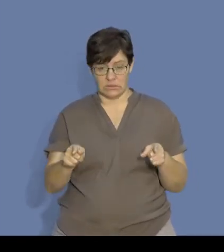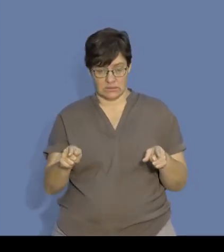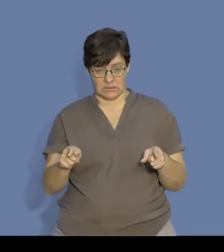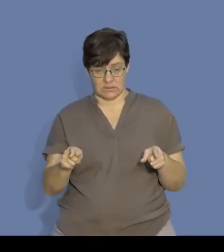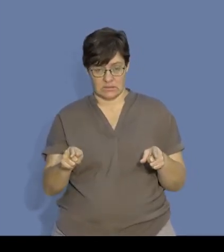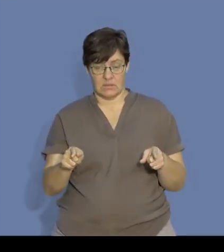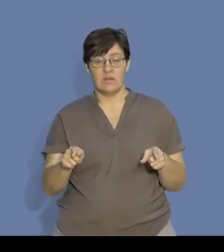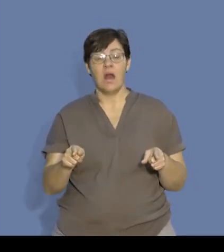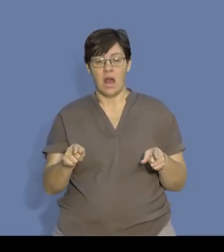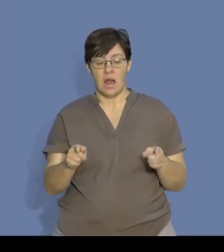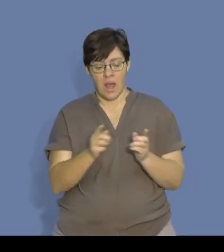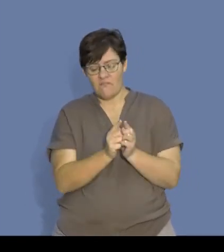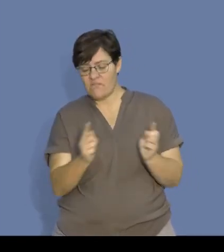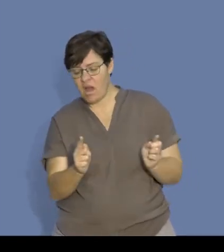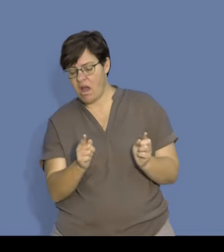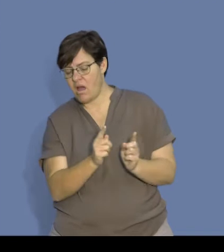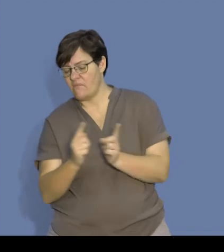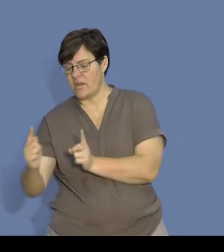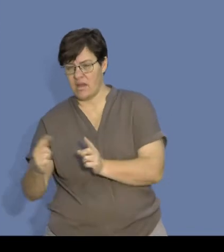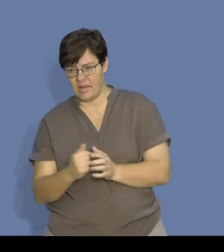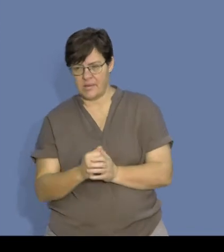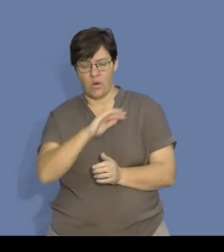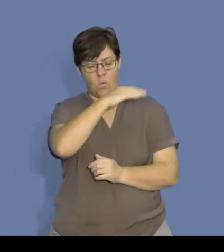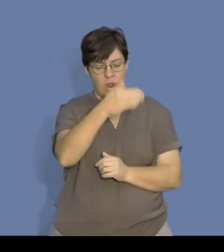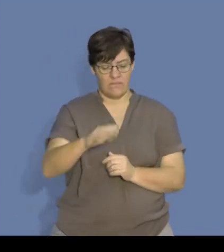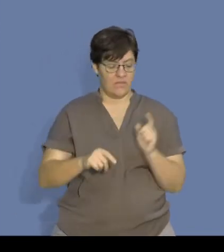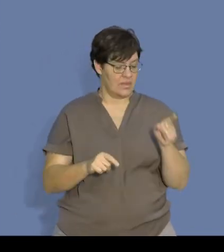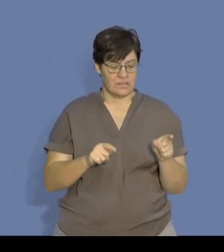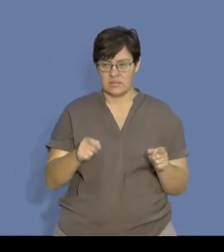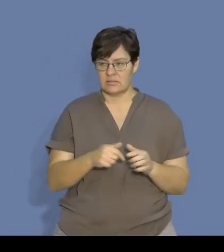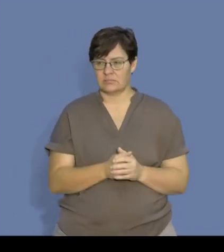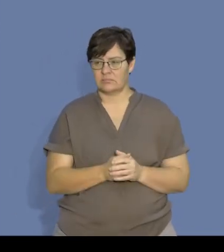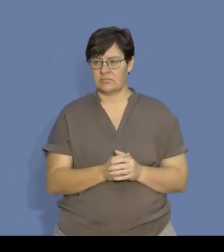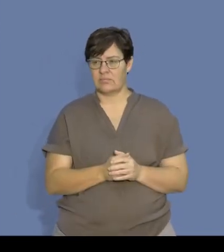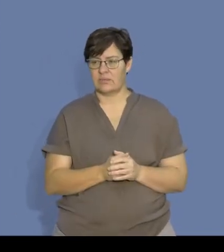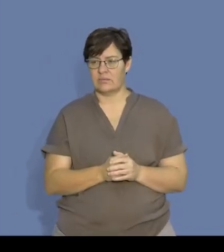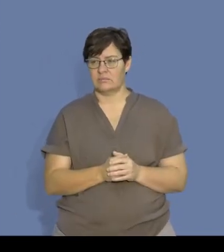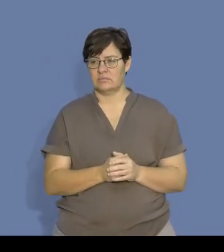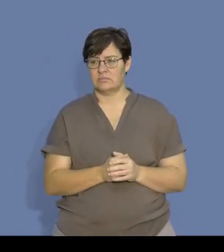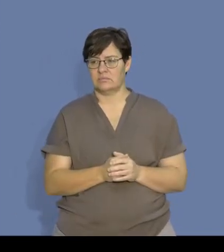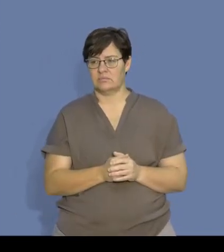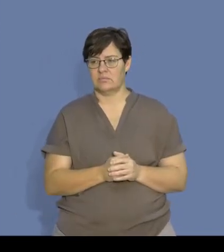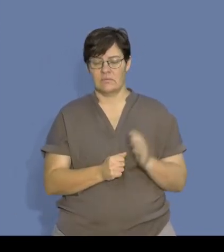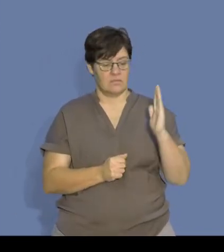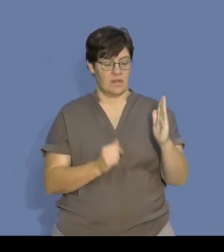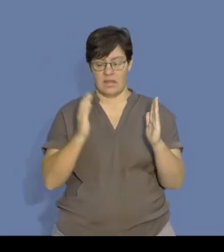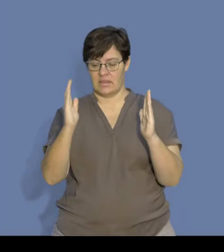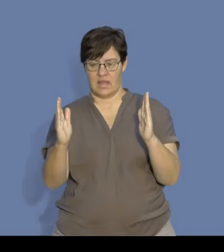in phase. So if I drew a wave, that's a very bad one, but just go with it. It's from there to